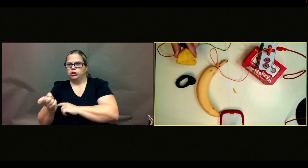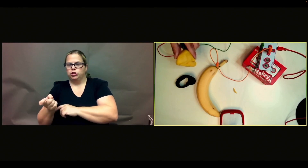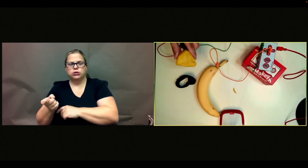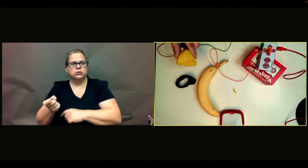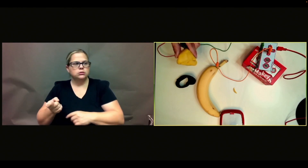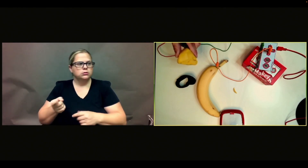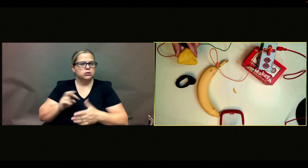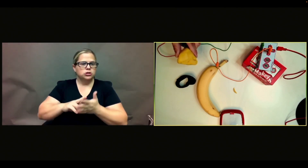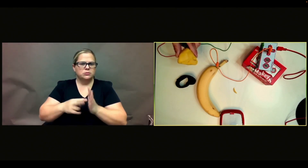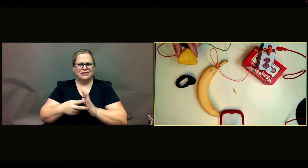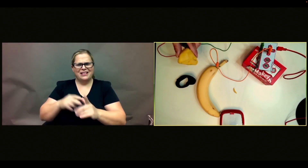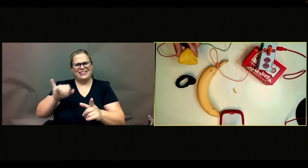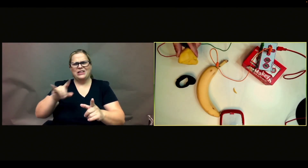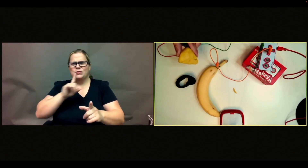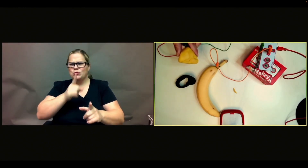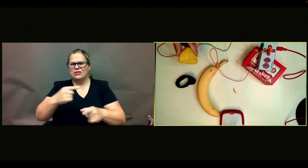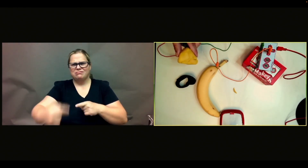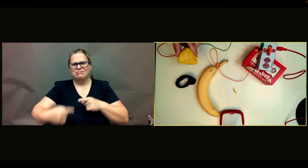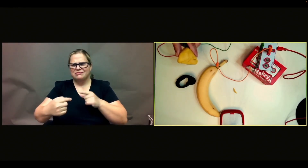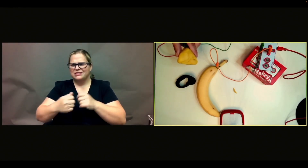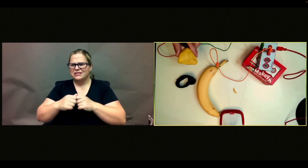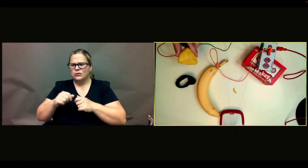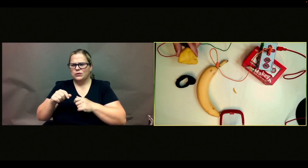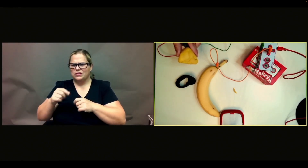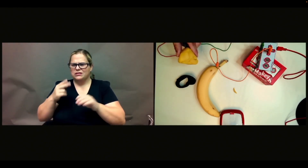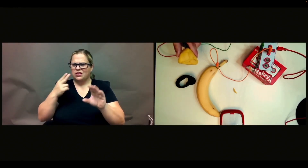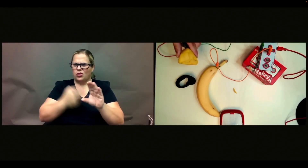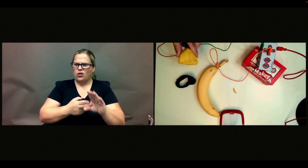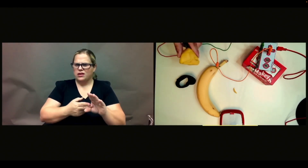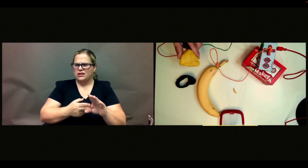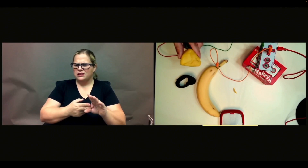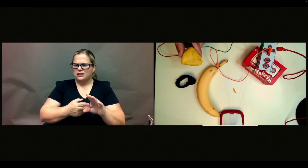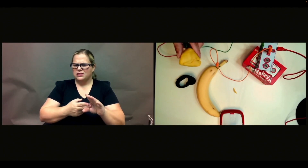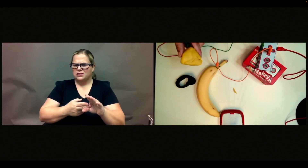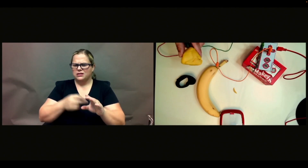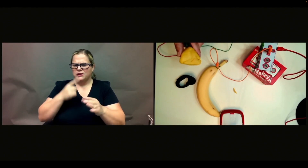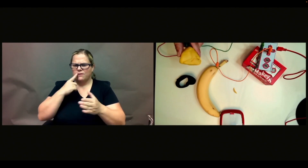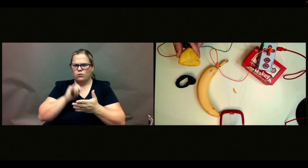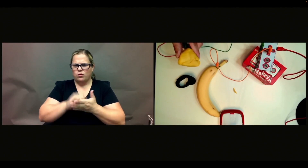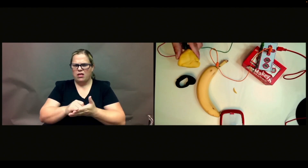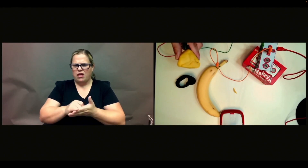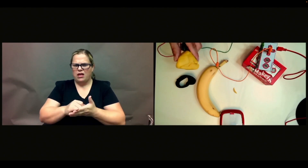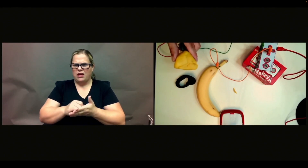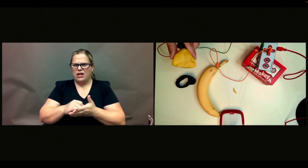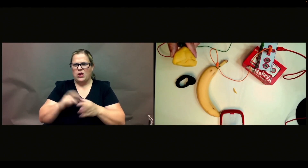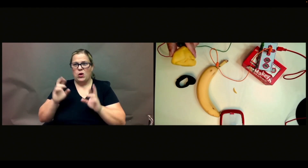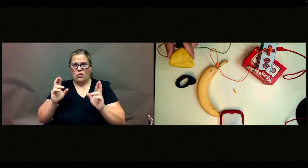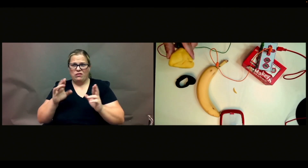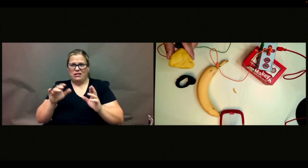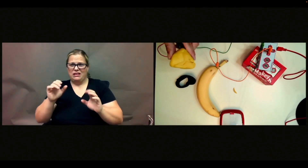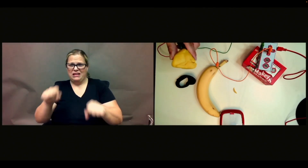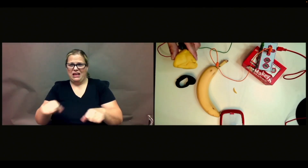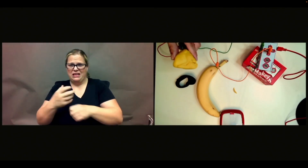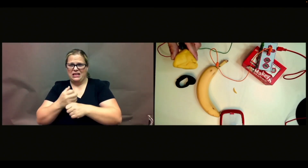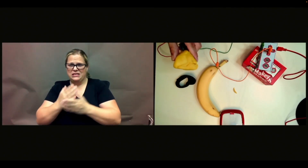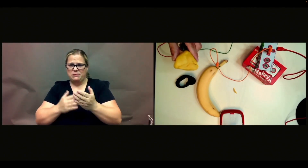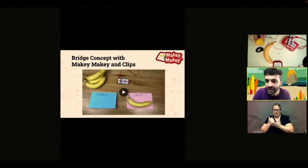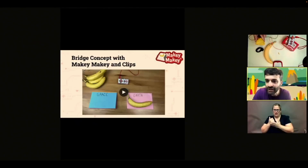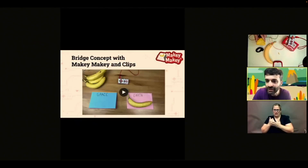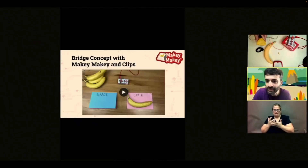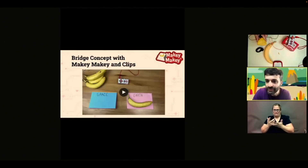someone's really having trouble logging into the Yeah, hopefully we can get to them some help. I see some other